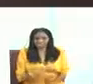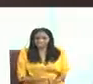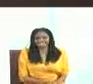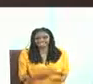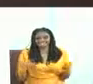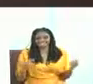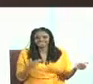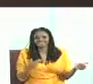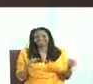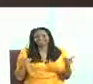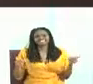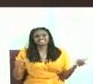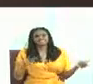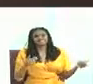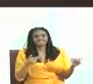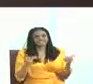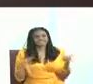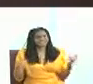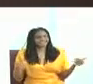Because you ain't through with it yet.